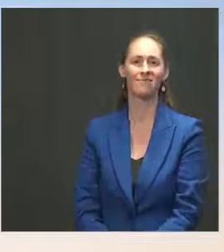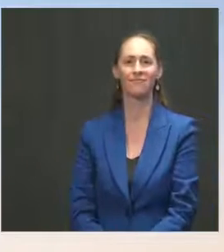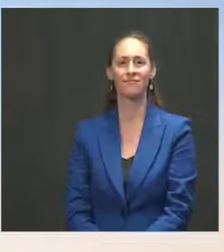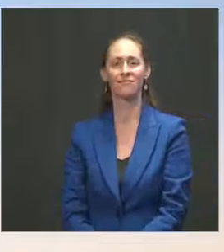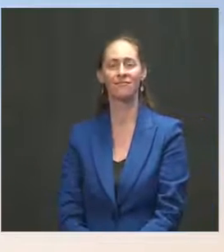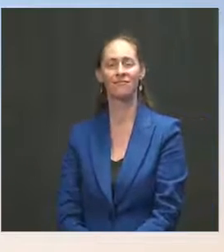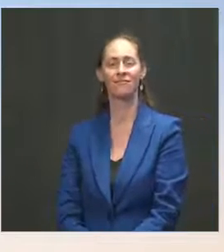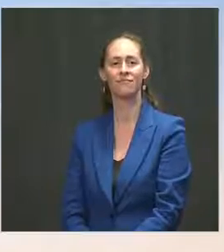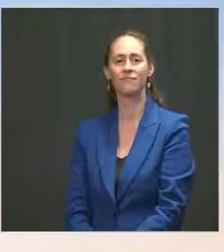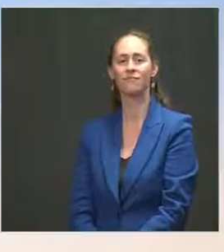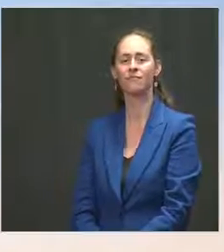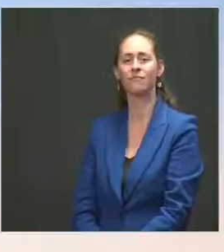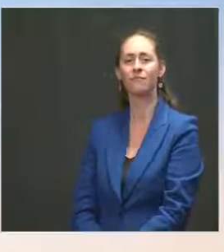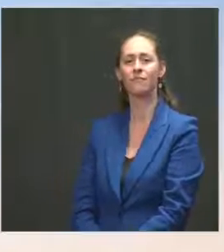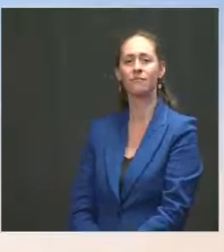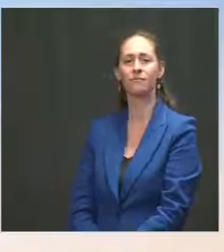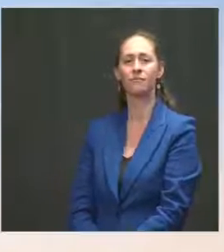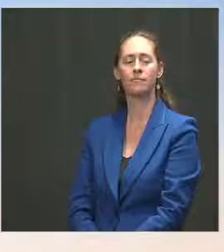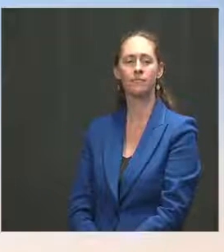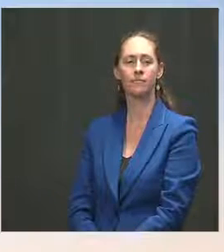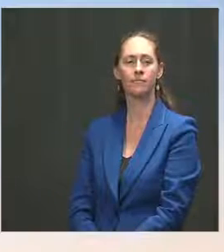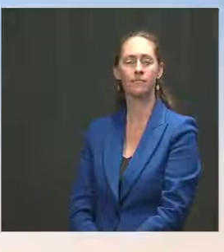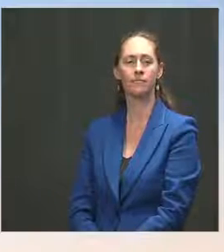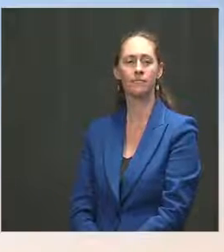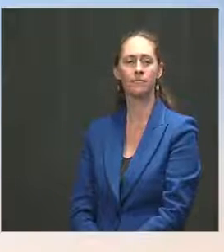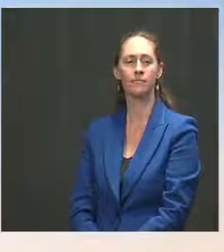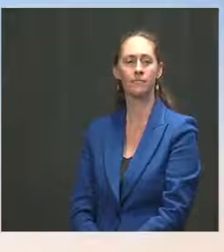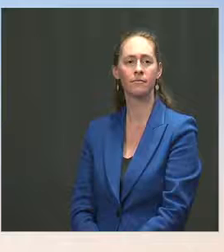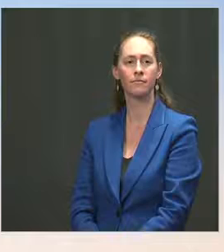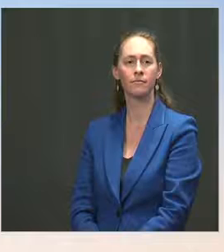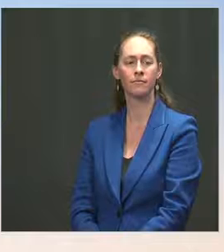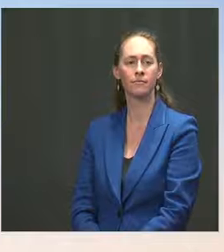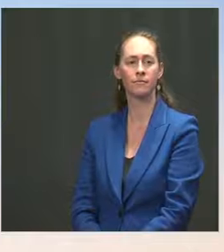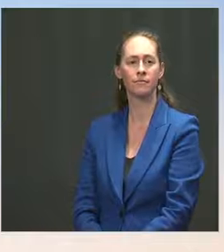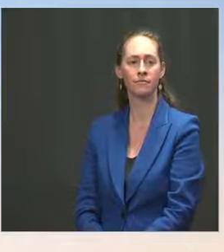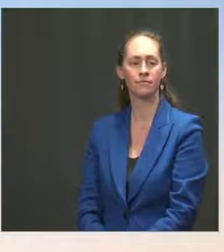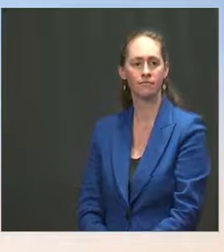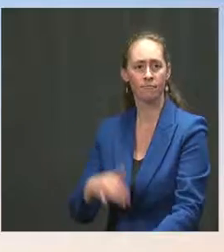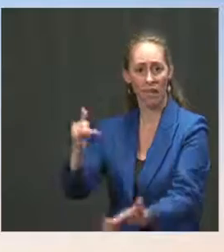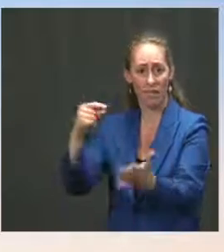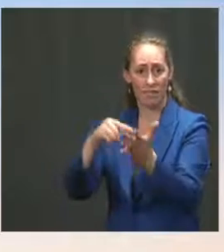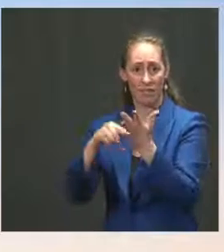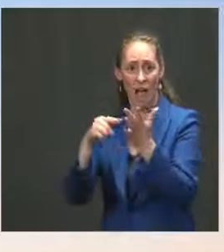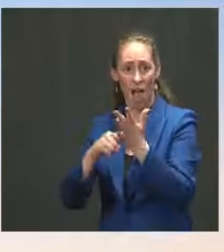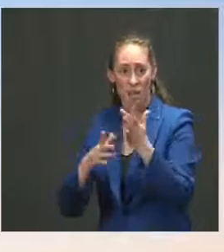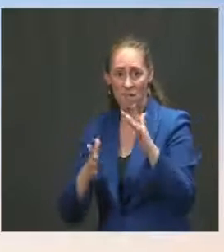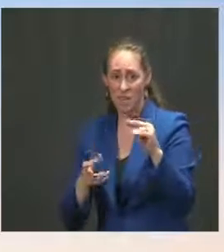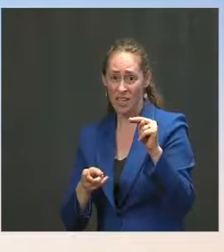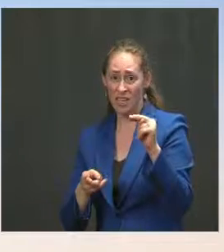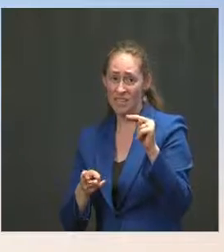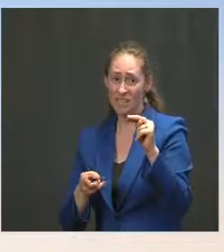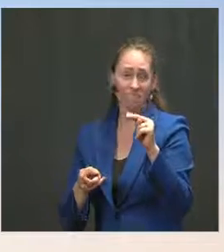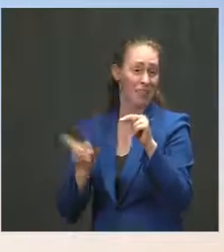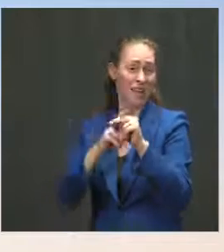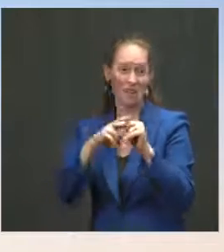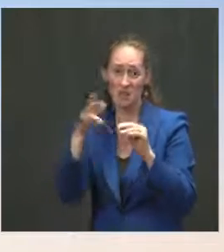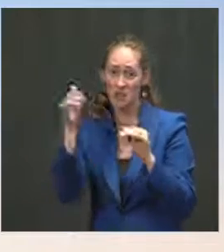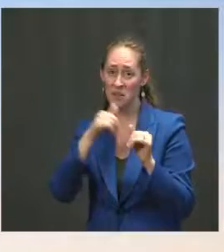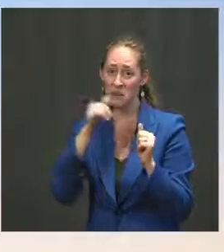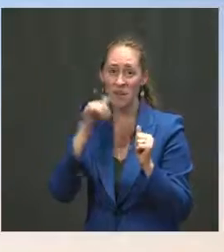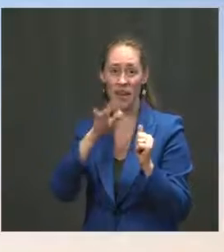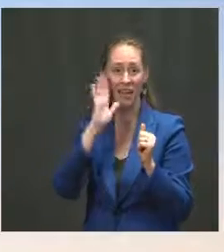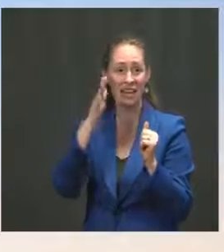here. The public debt, it says, goes to $30.7 trillion in the next fiscal year. Then it balloons to $45.1 trillion